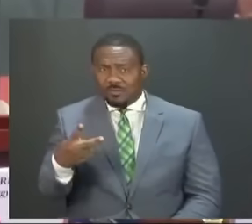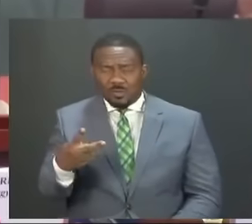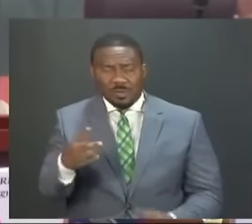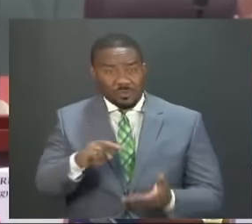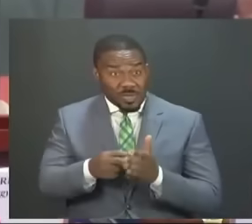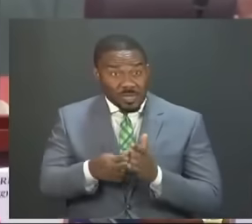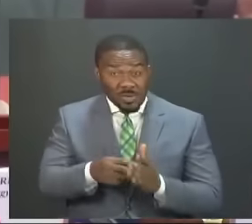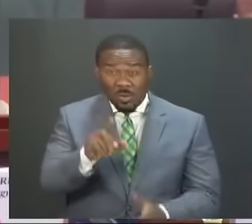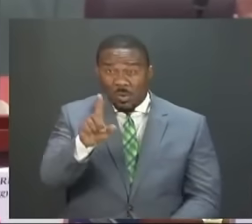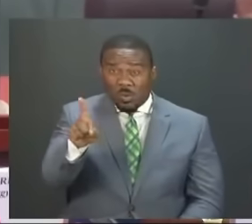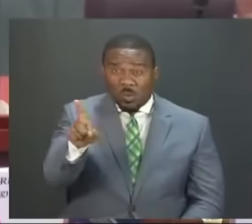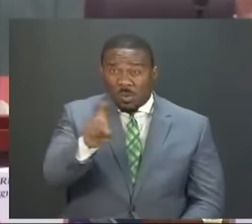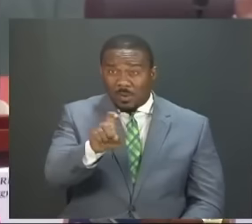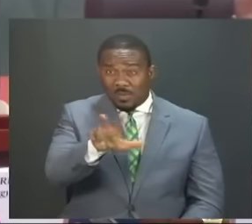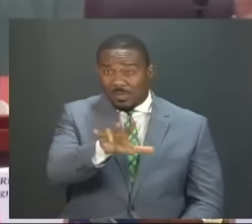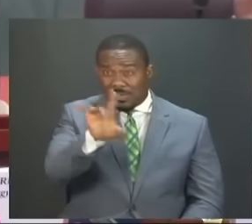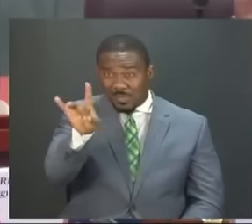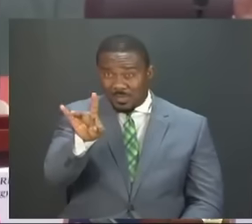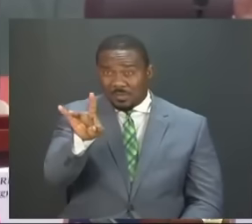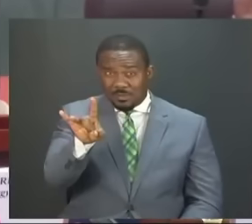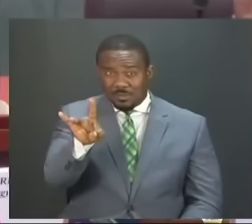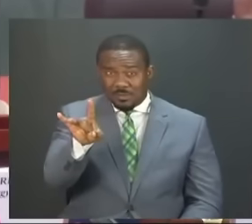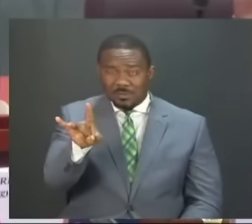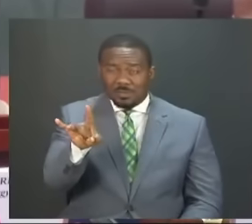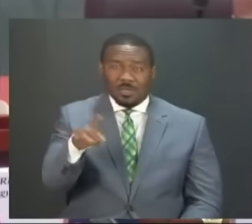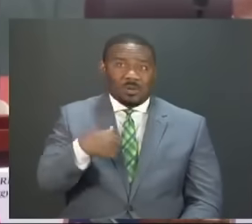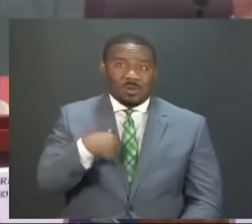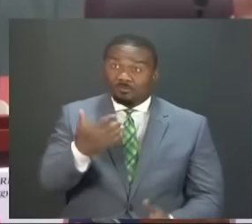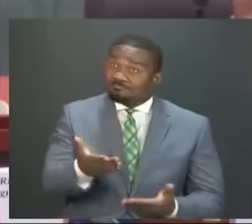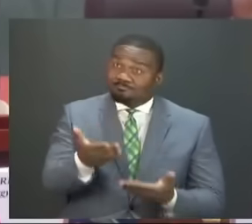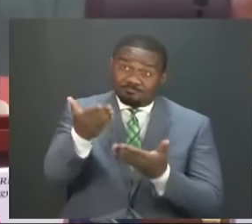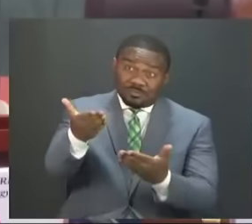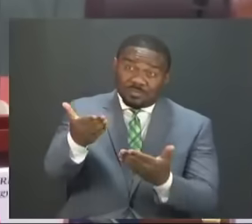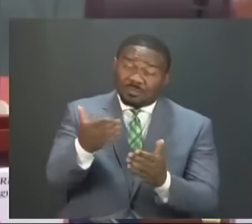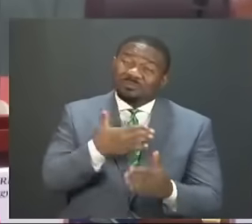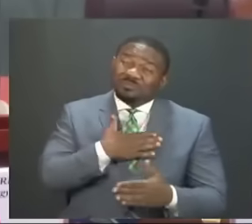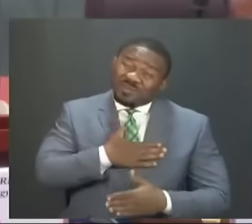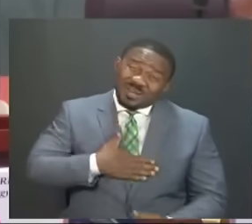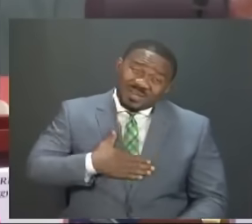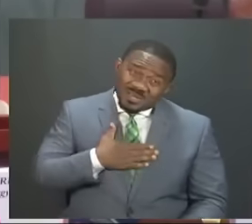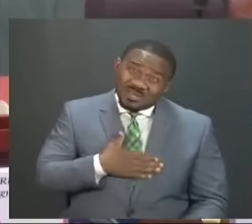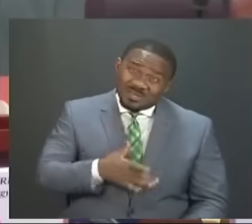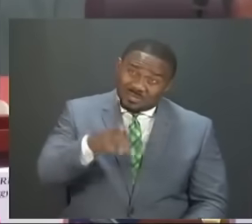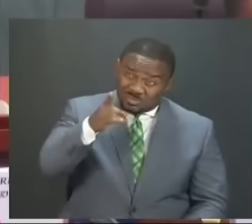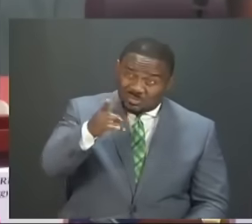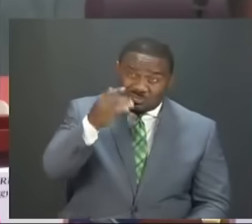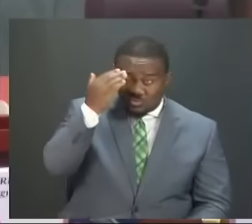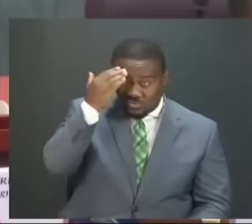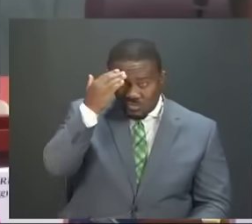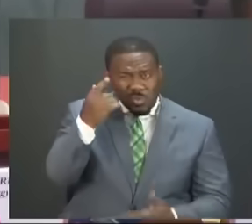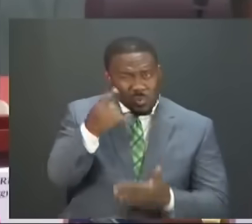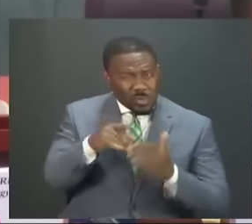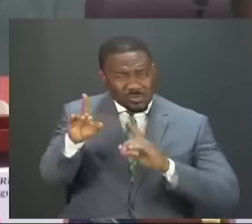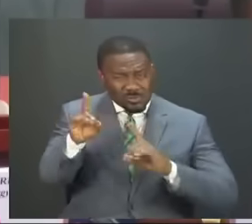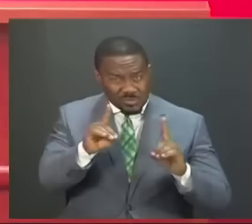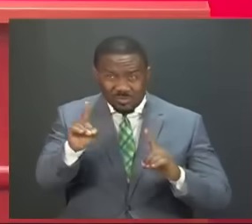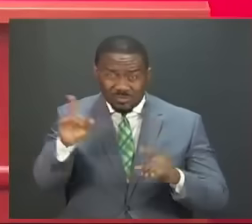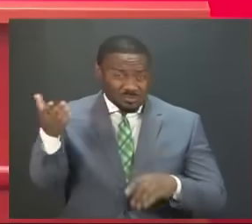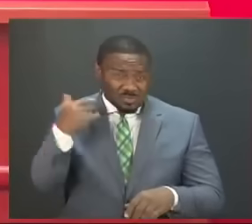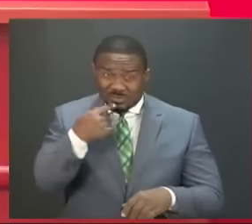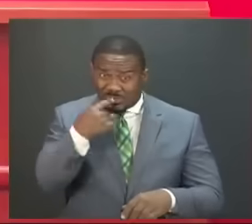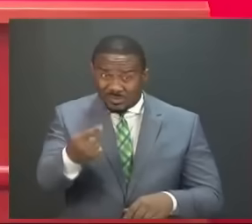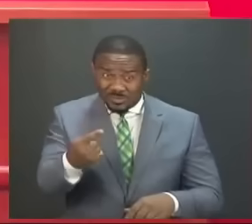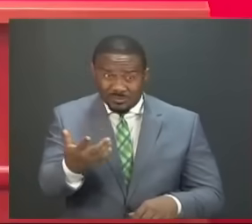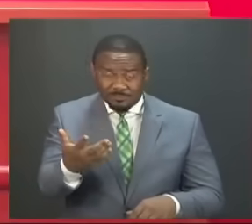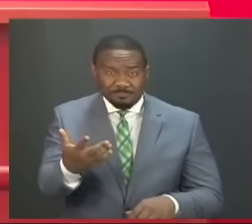138. Mr. Speaker, I want to end and submit humbly that you know what to do as you indicated. The number